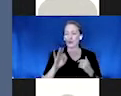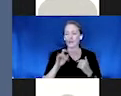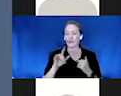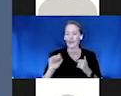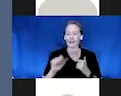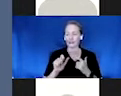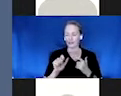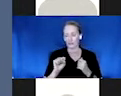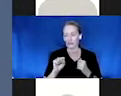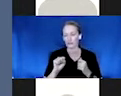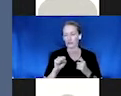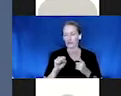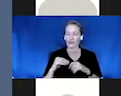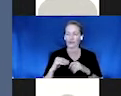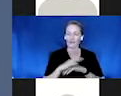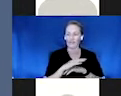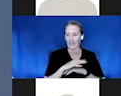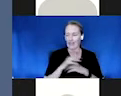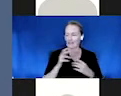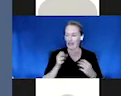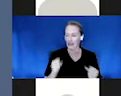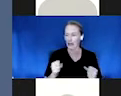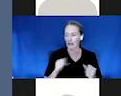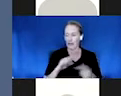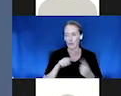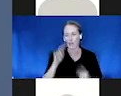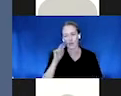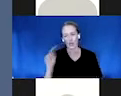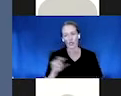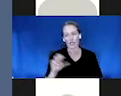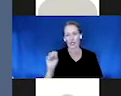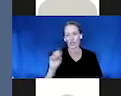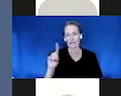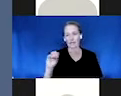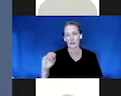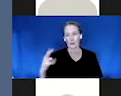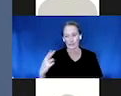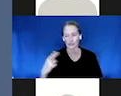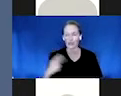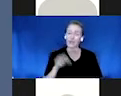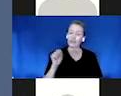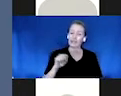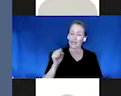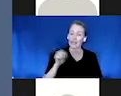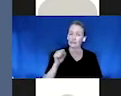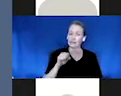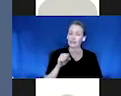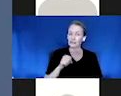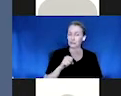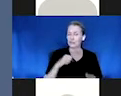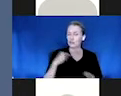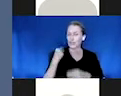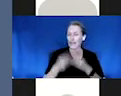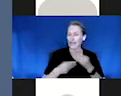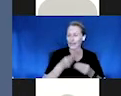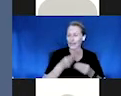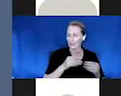social determinants of health. Yes, when we look at genetics behavior, those things are true, but they're